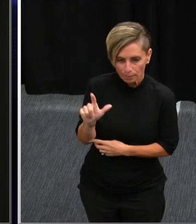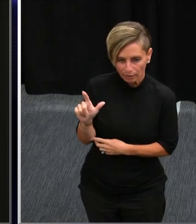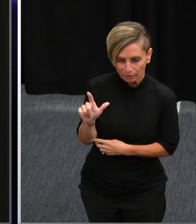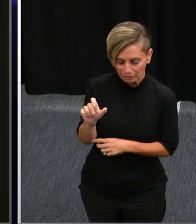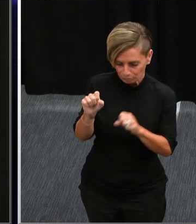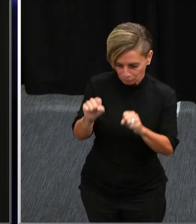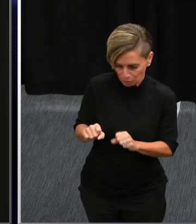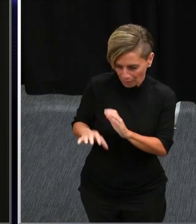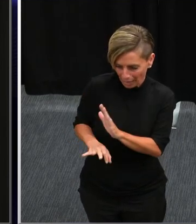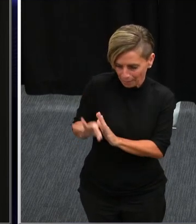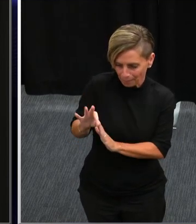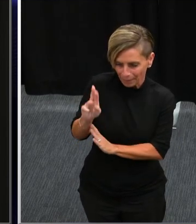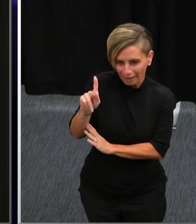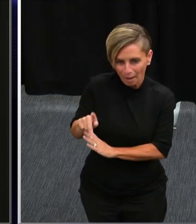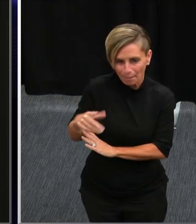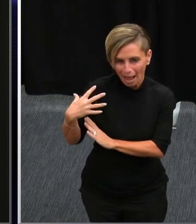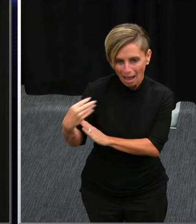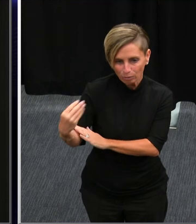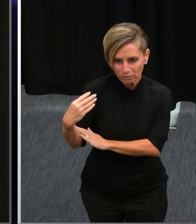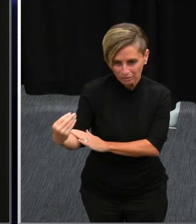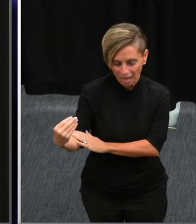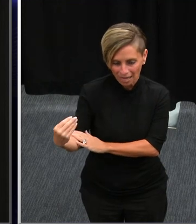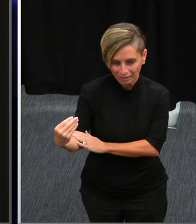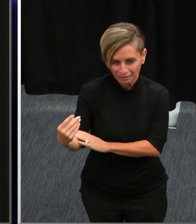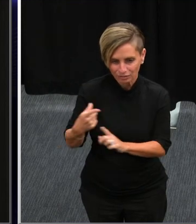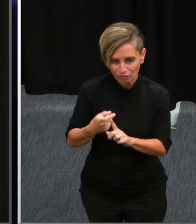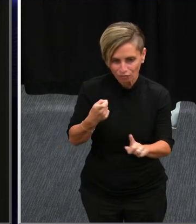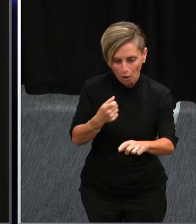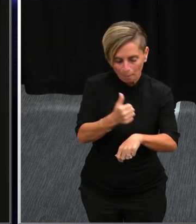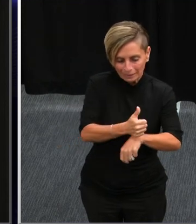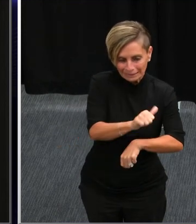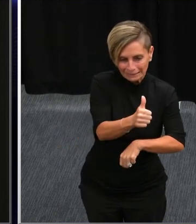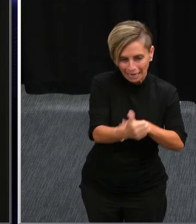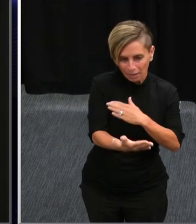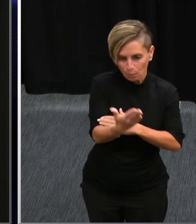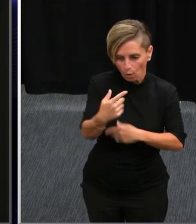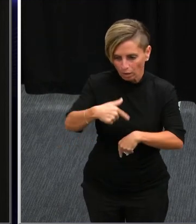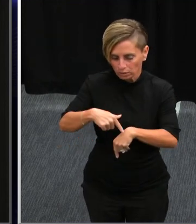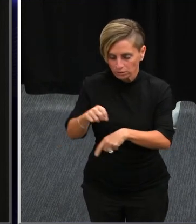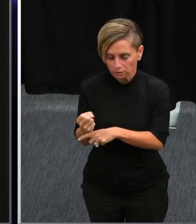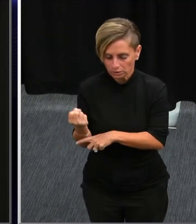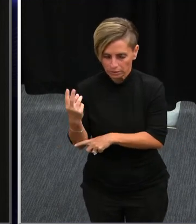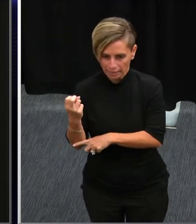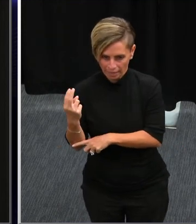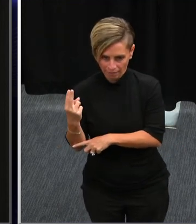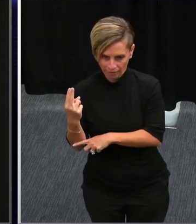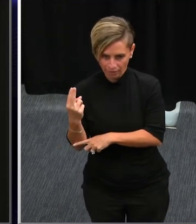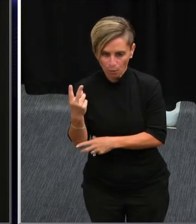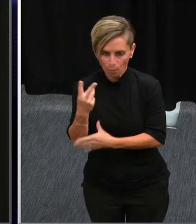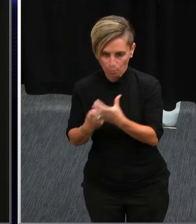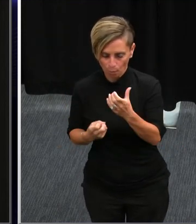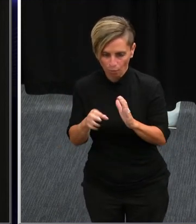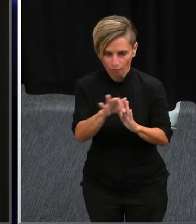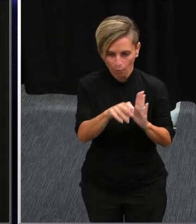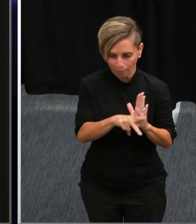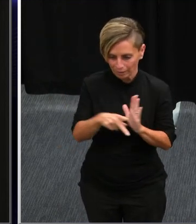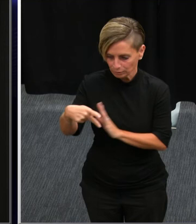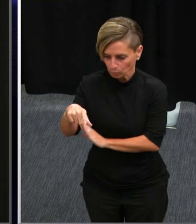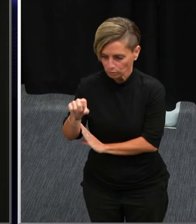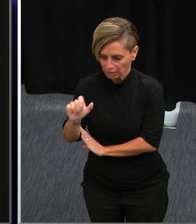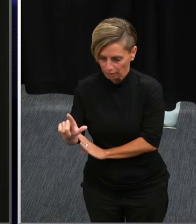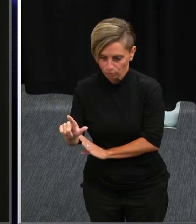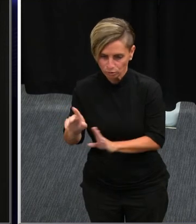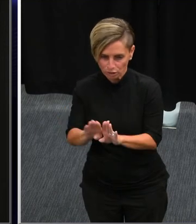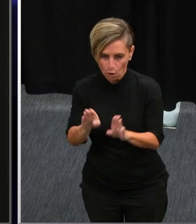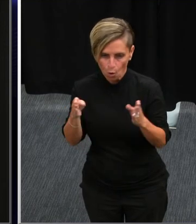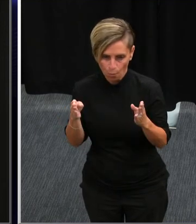curbside pickup from 10 a.m. to noon. The Kilmer Library in Fort Pierce and the Lewis Library in Port St. Lucie libraries will be open from